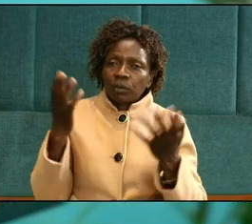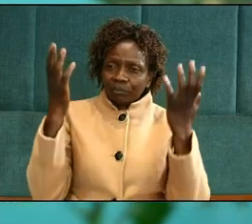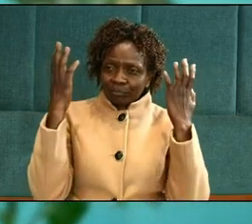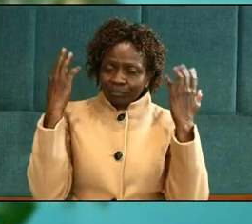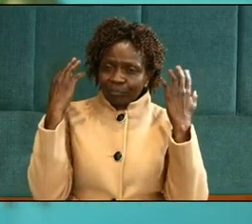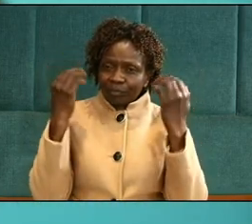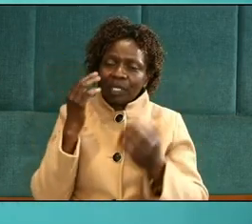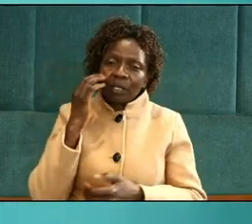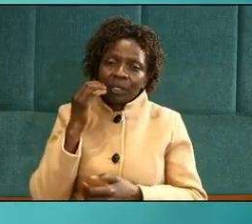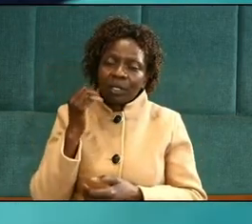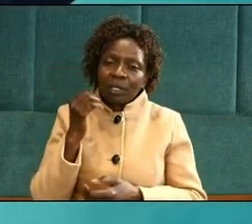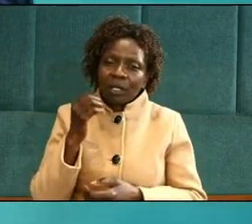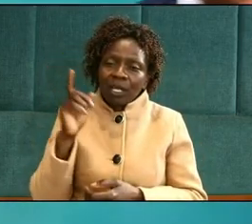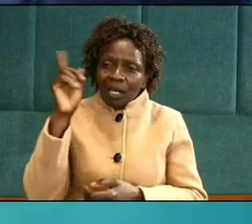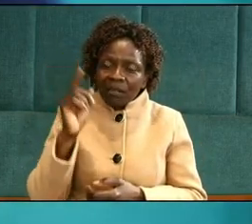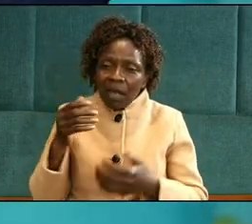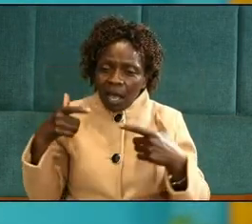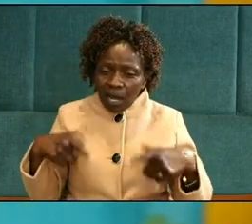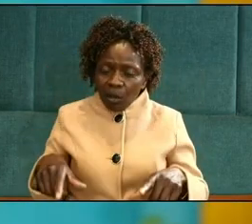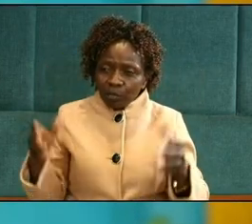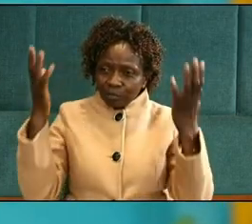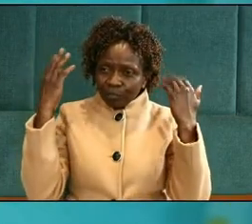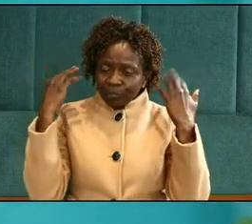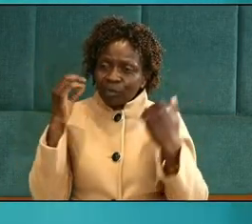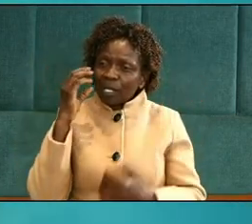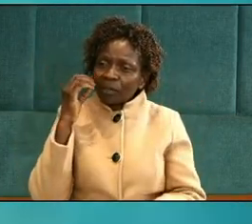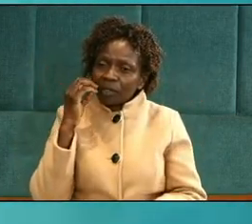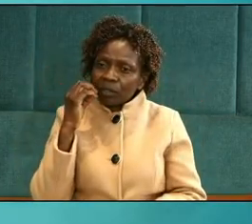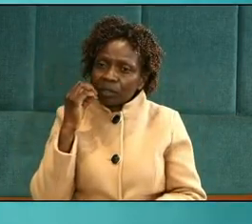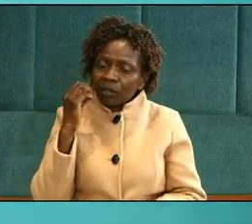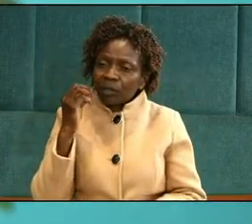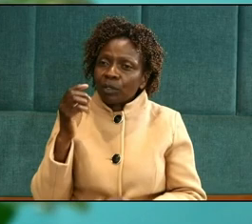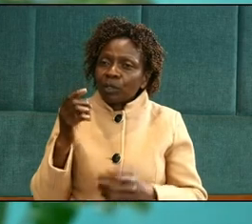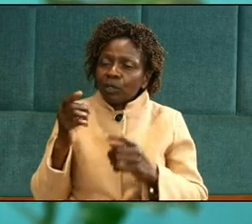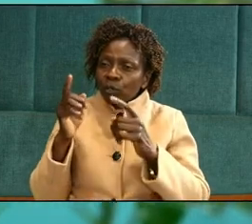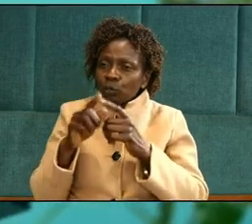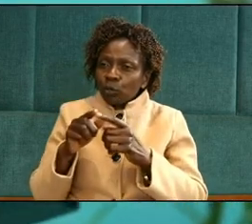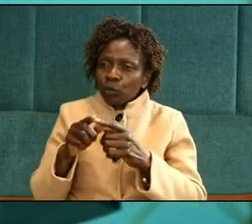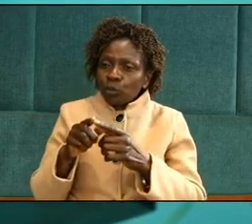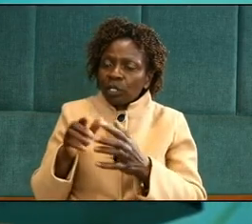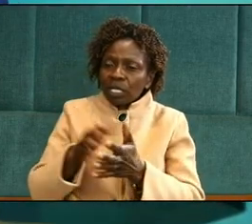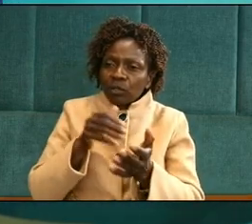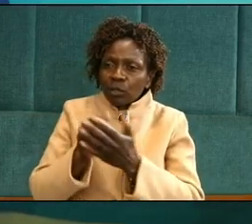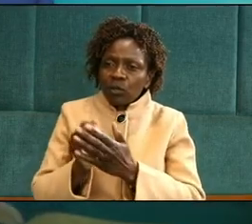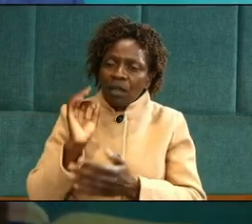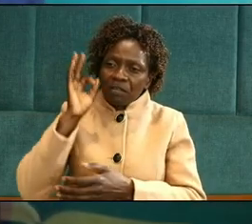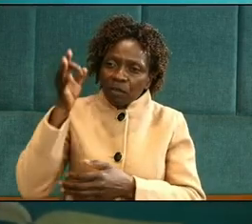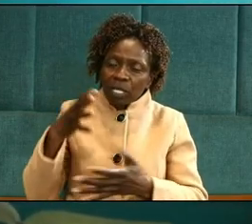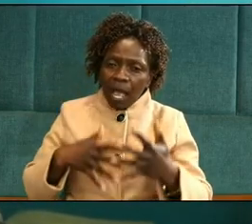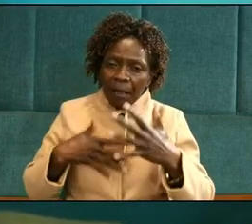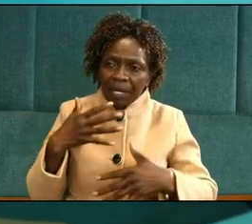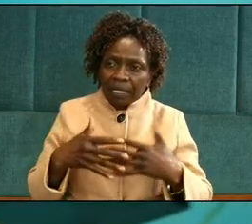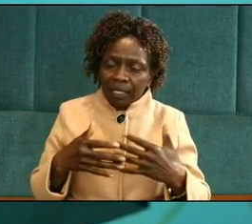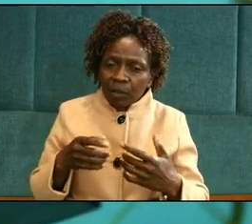experience. Don't allow your yesteryear's experience to ruin your future happiness. You know, when you are